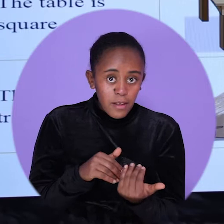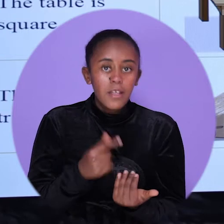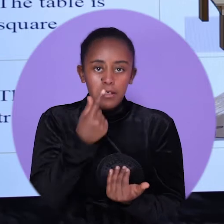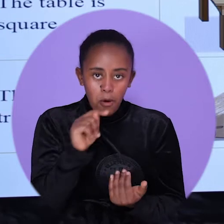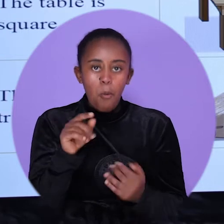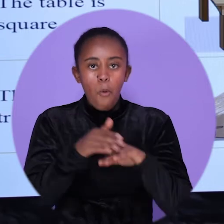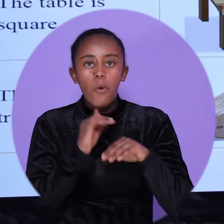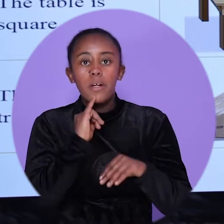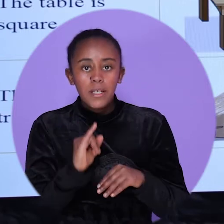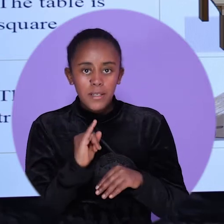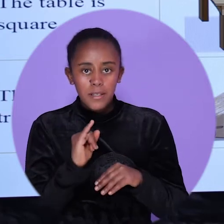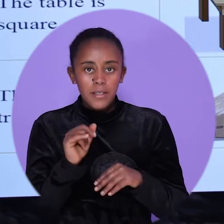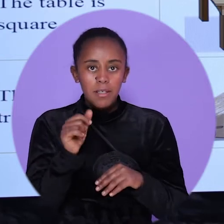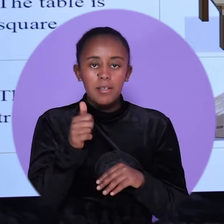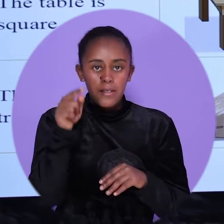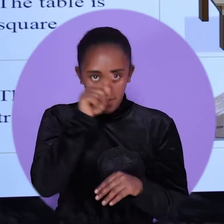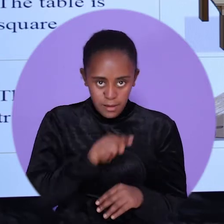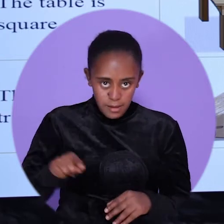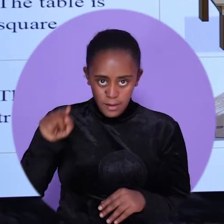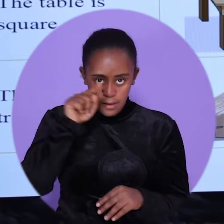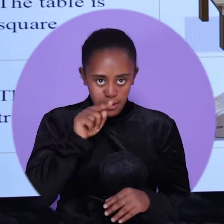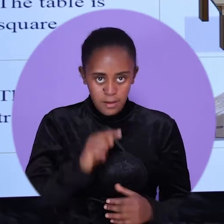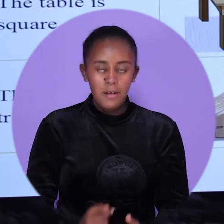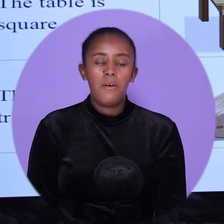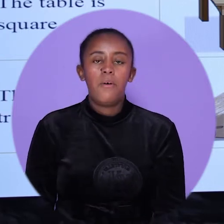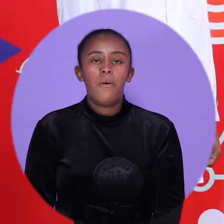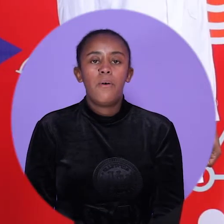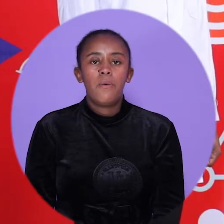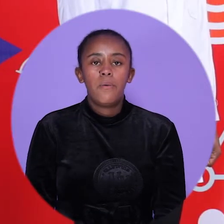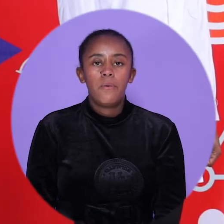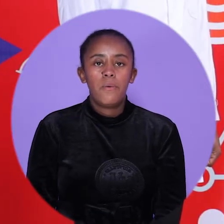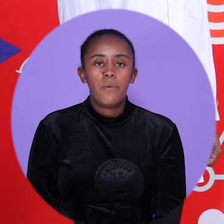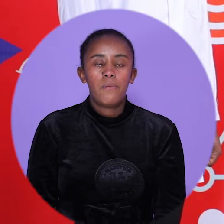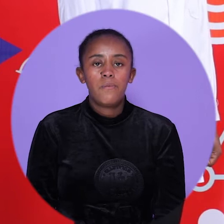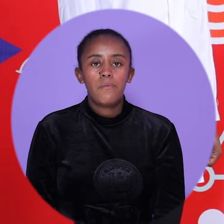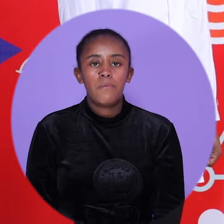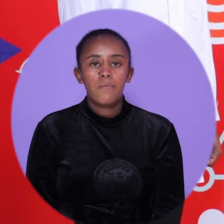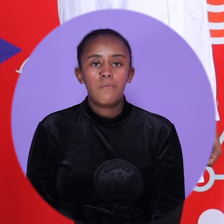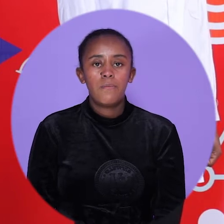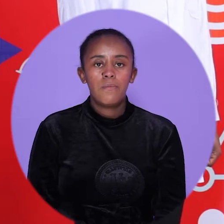is a circle. The ball is a circle.